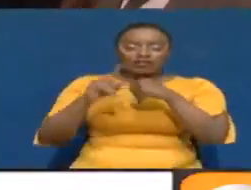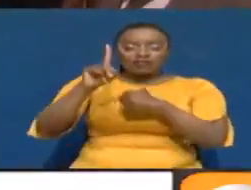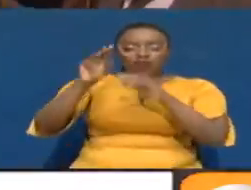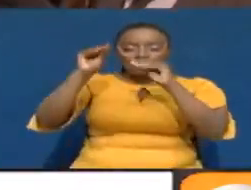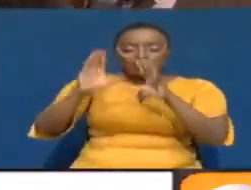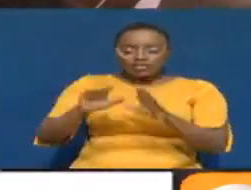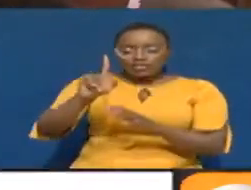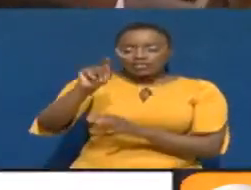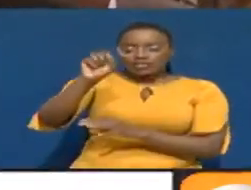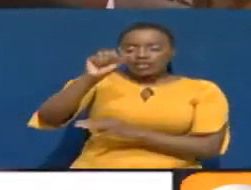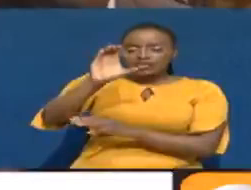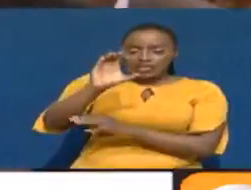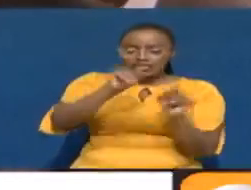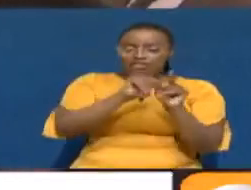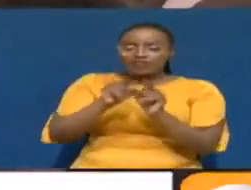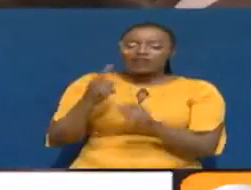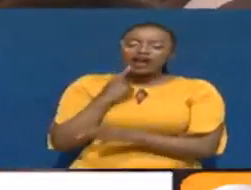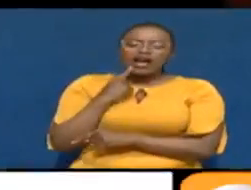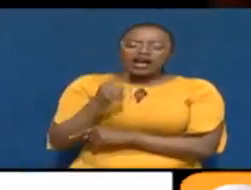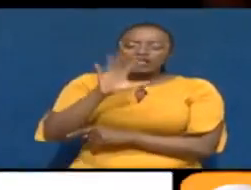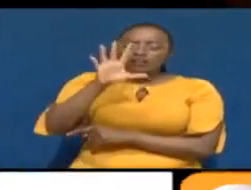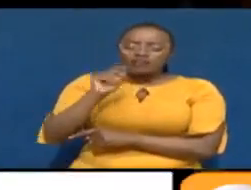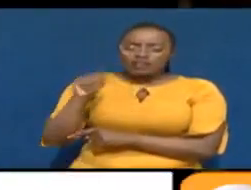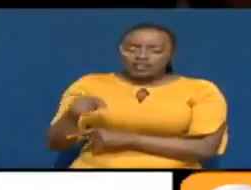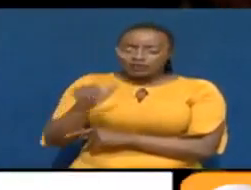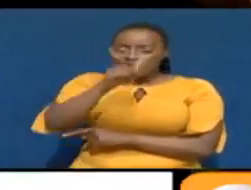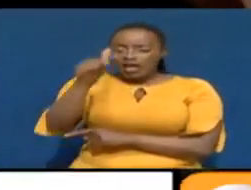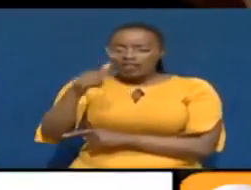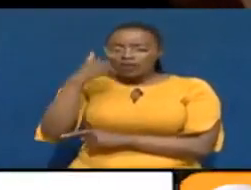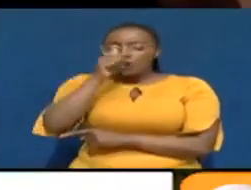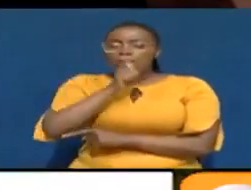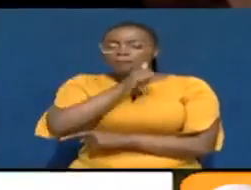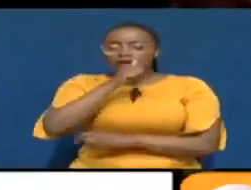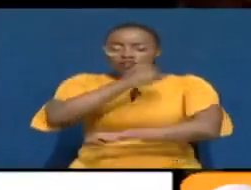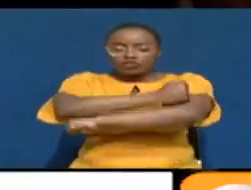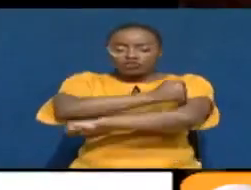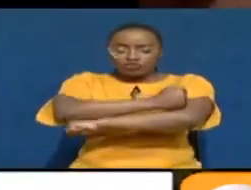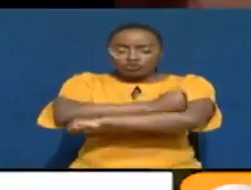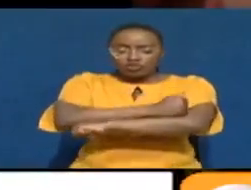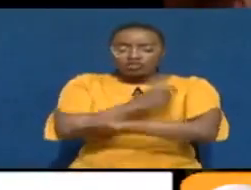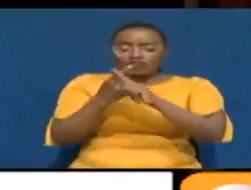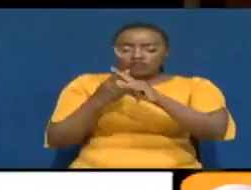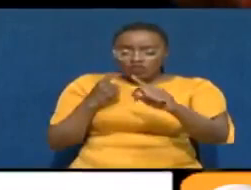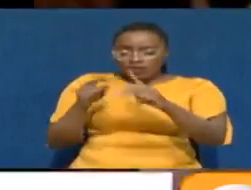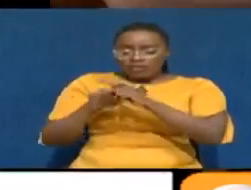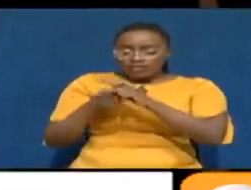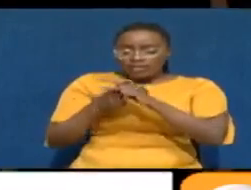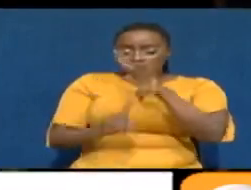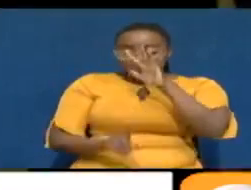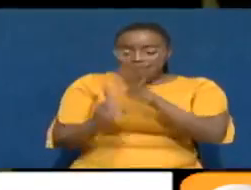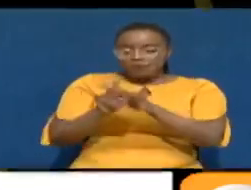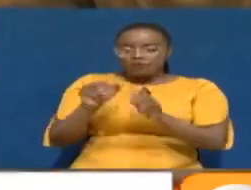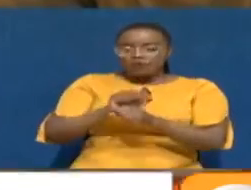330,671 in the TSC payroll and about 150,000 others in private schools. Since the onset of the